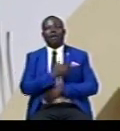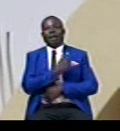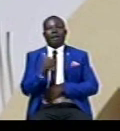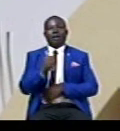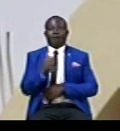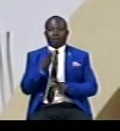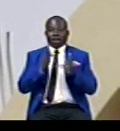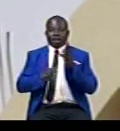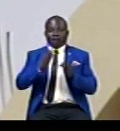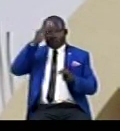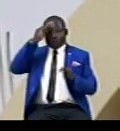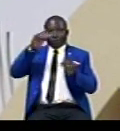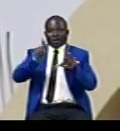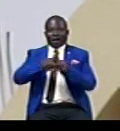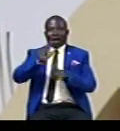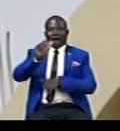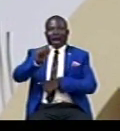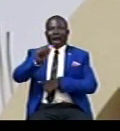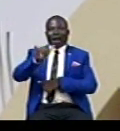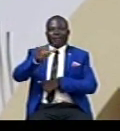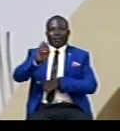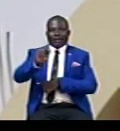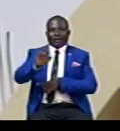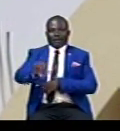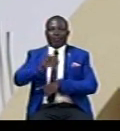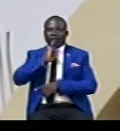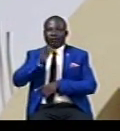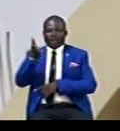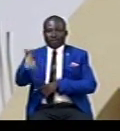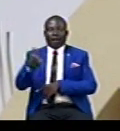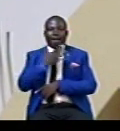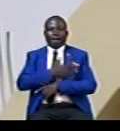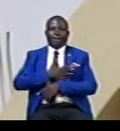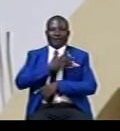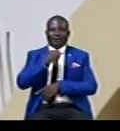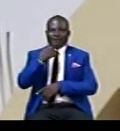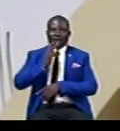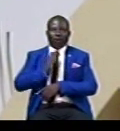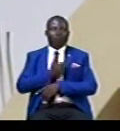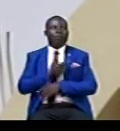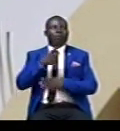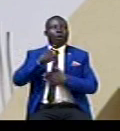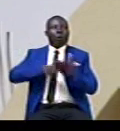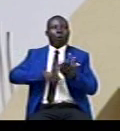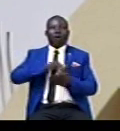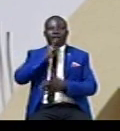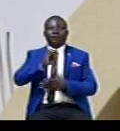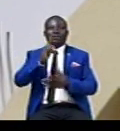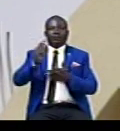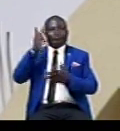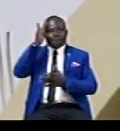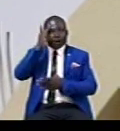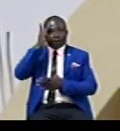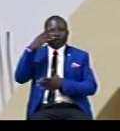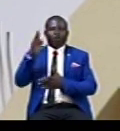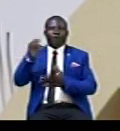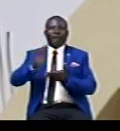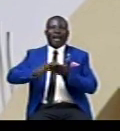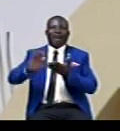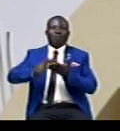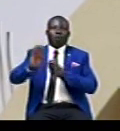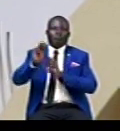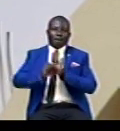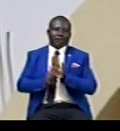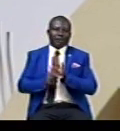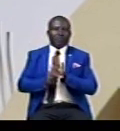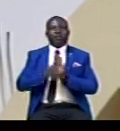yeni is there can you tell us what's the purpose of the atonement if not